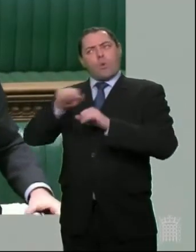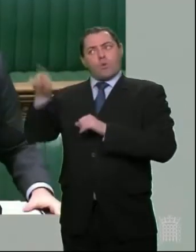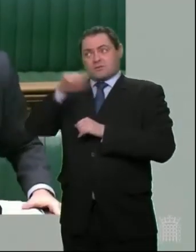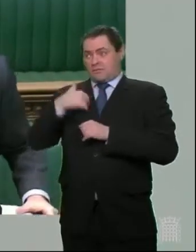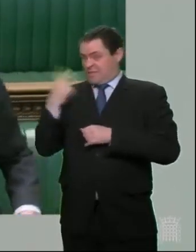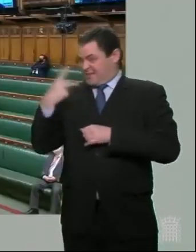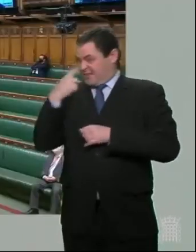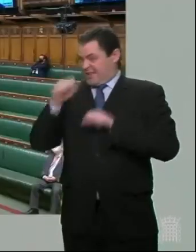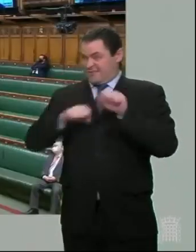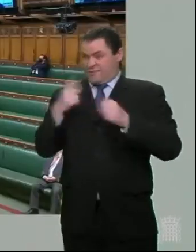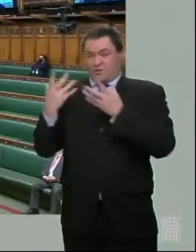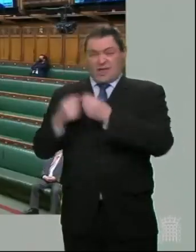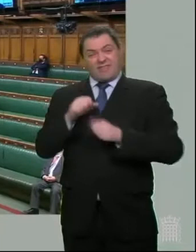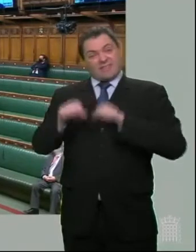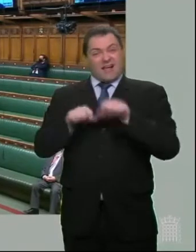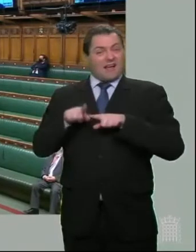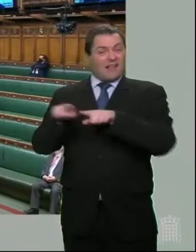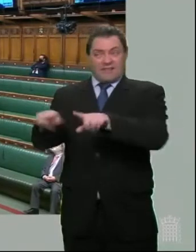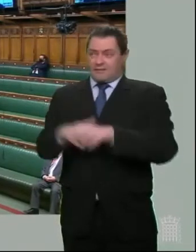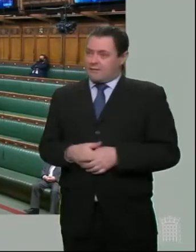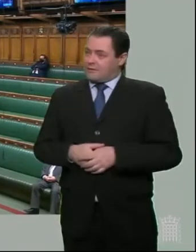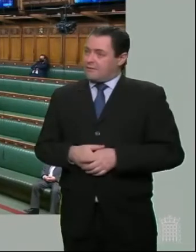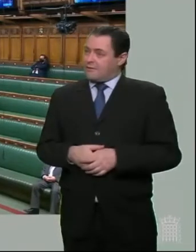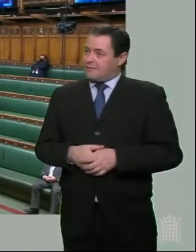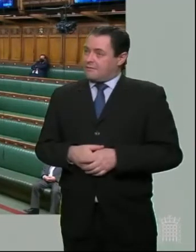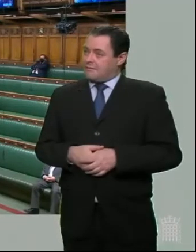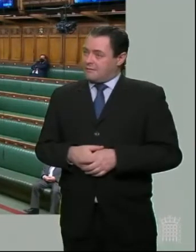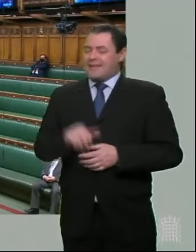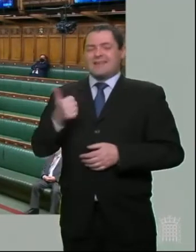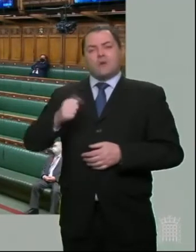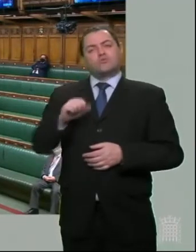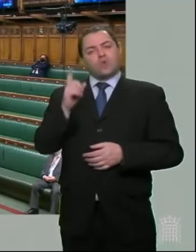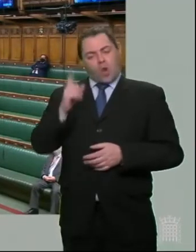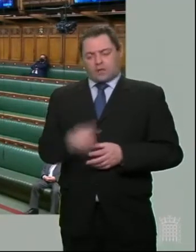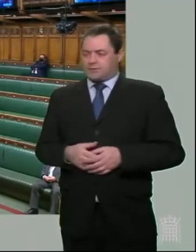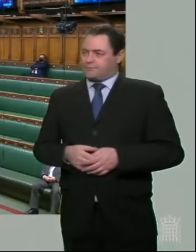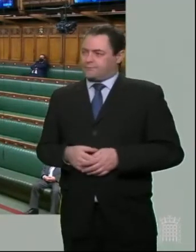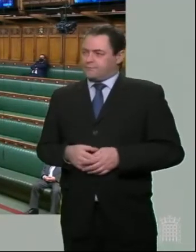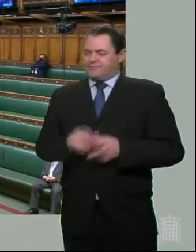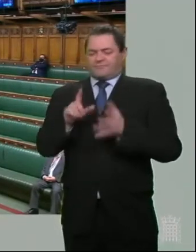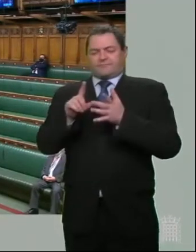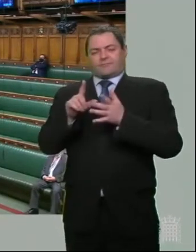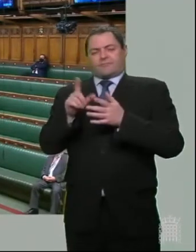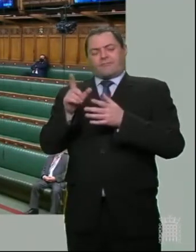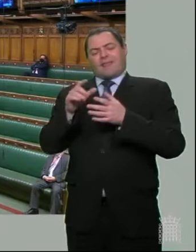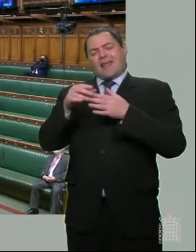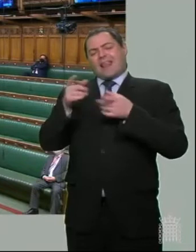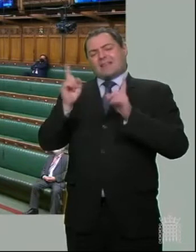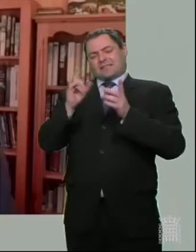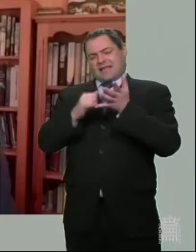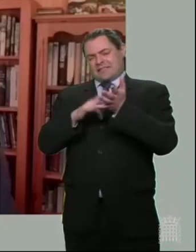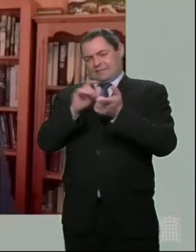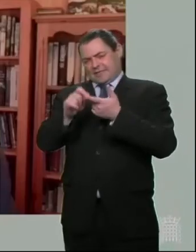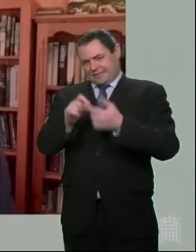friend. And the Chief Whip, I would expect. We now go to Scotland to Ian Blackford, Leader of the SNP. Ian